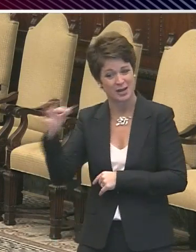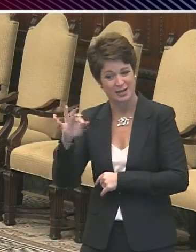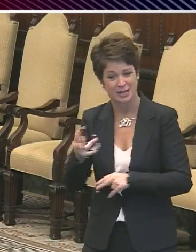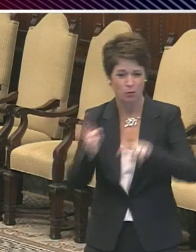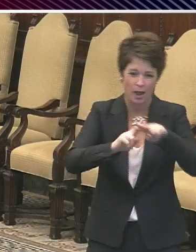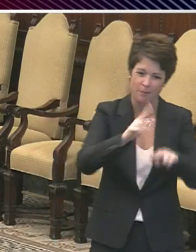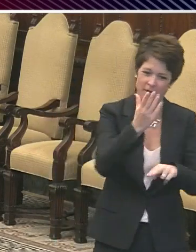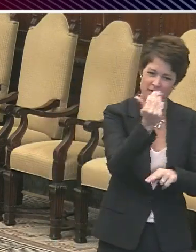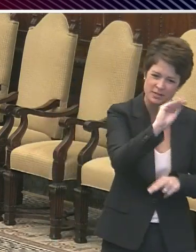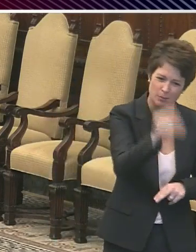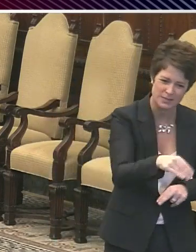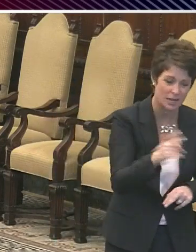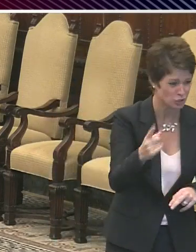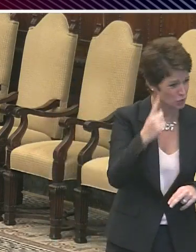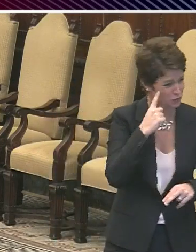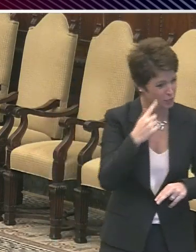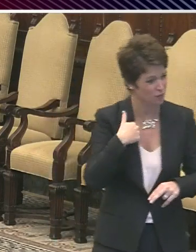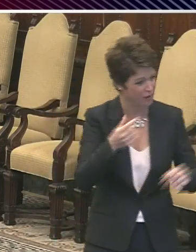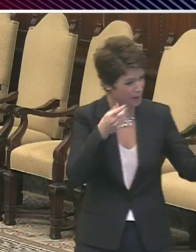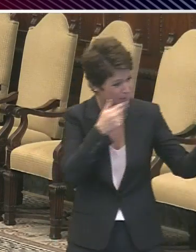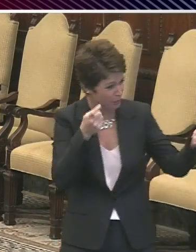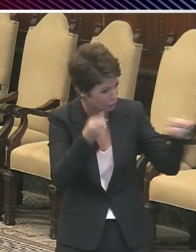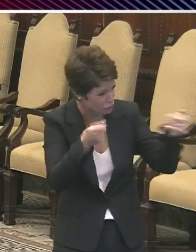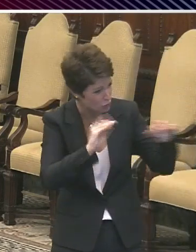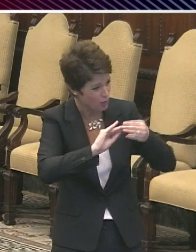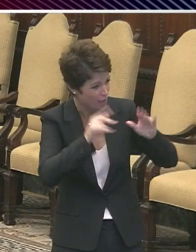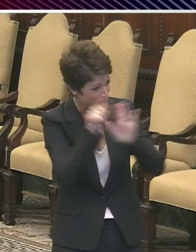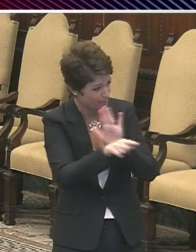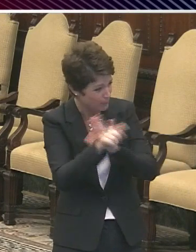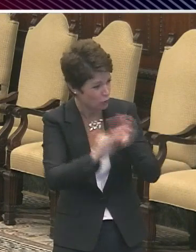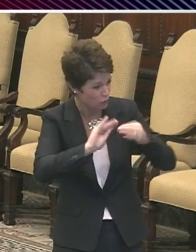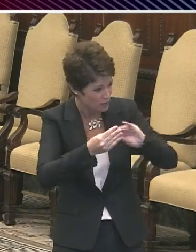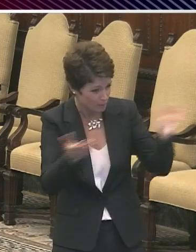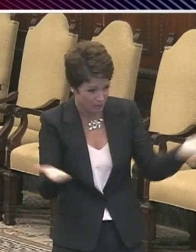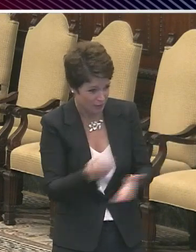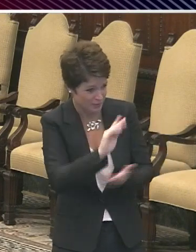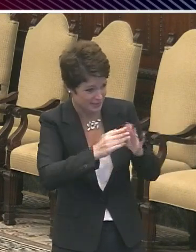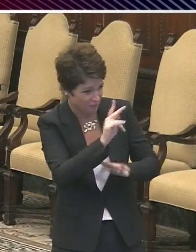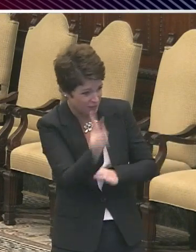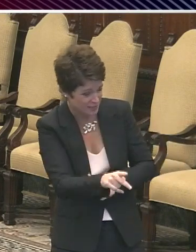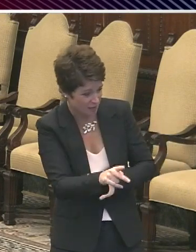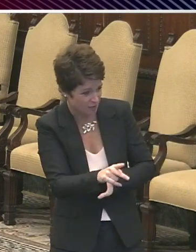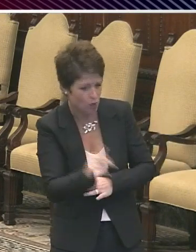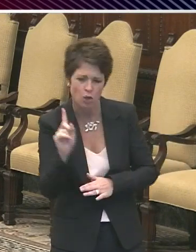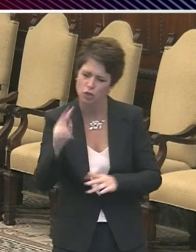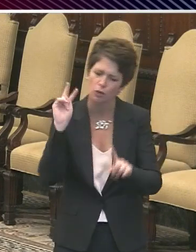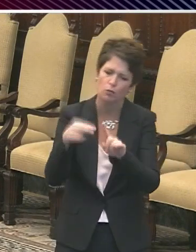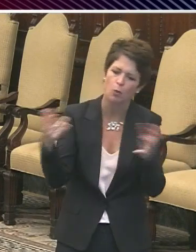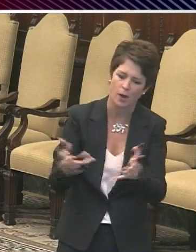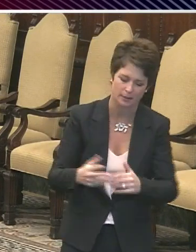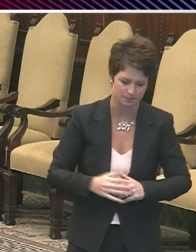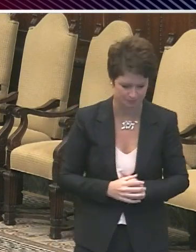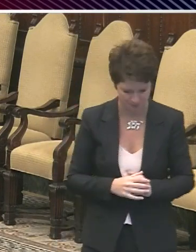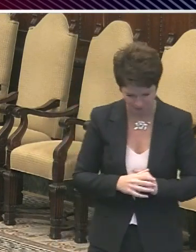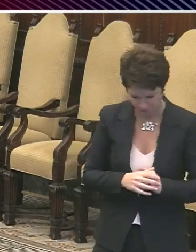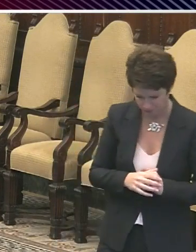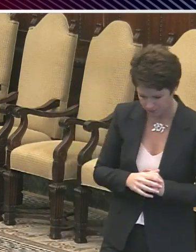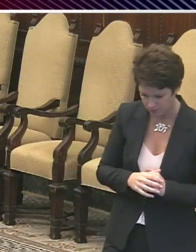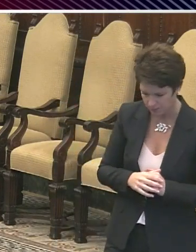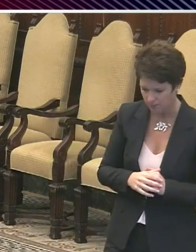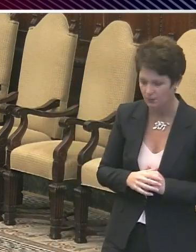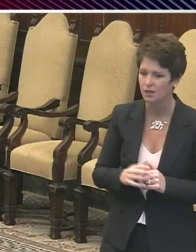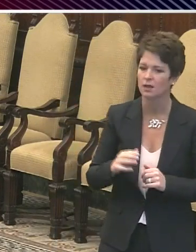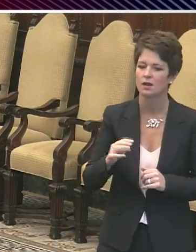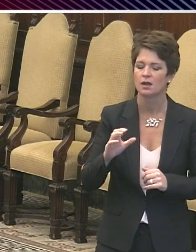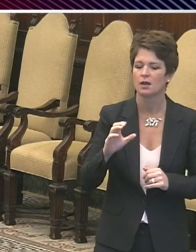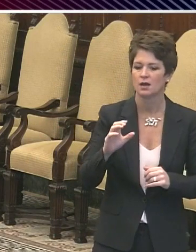2019. Do you believe you've gotten a handle on the homicide rate in the city of Philadelphia? Where are you on that? Yeah, so it's a lot